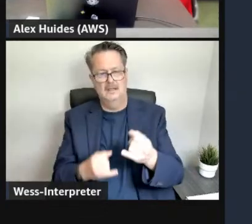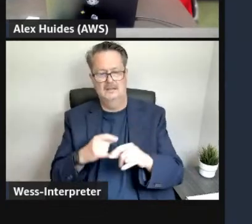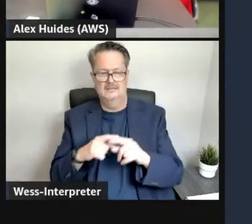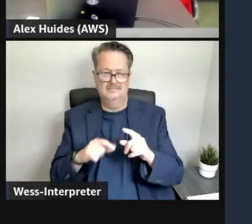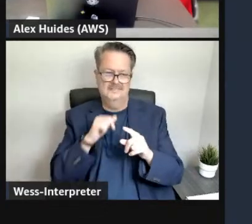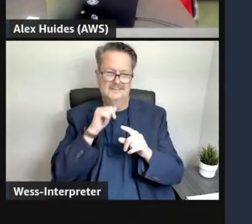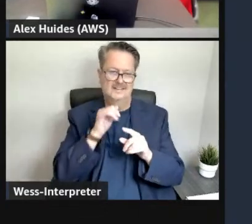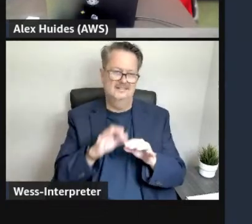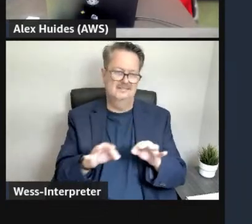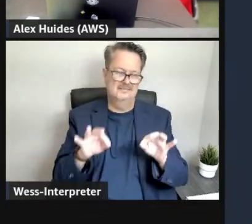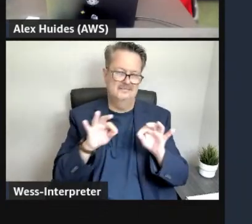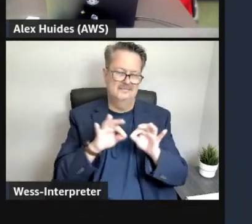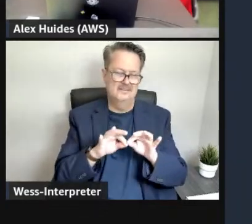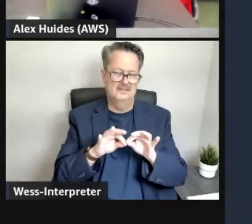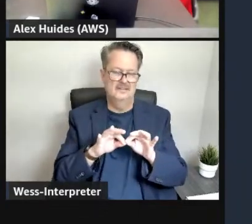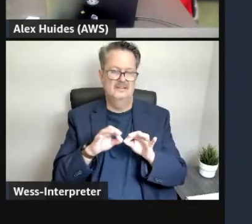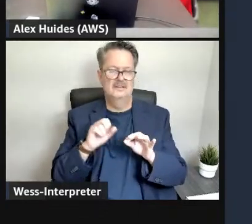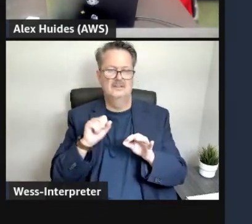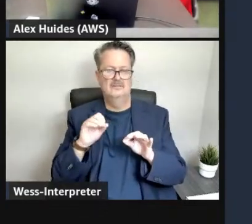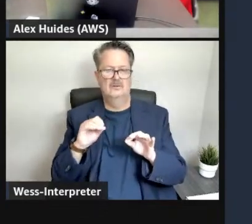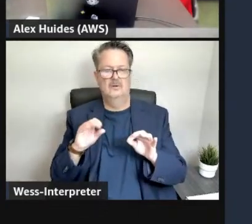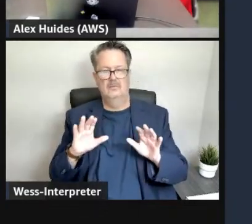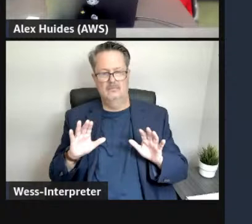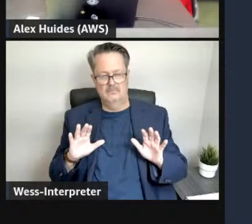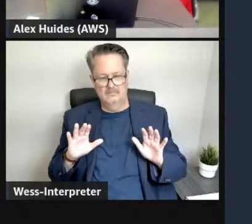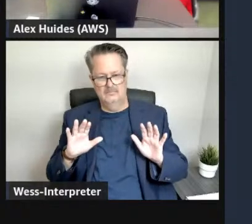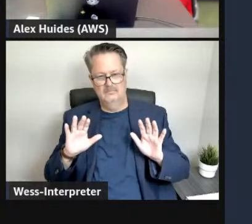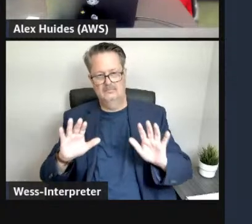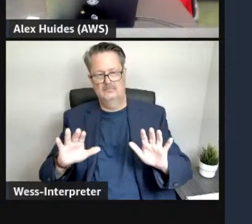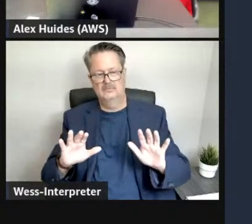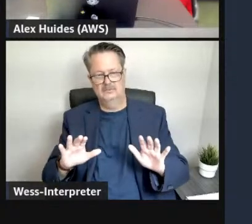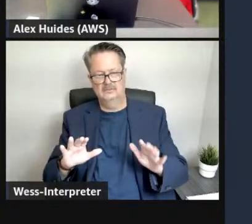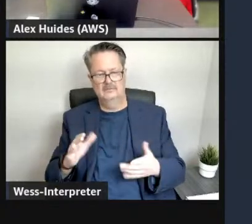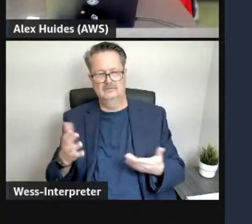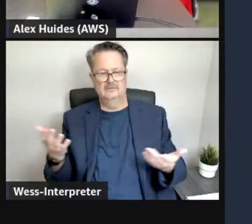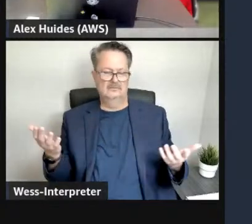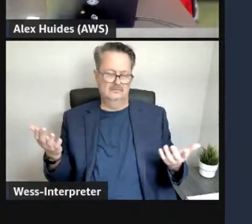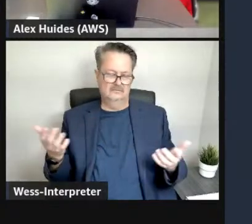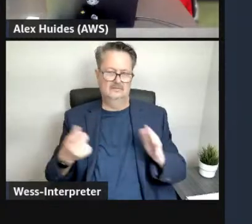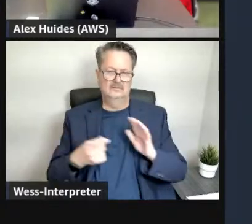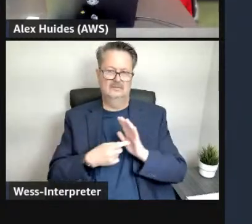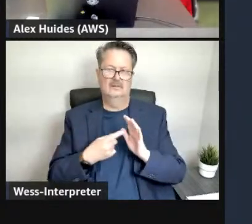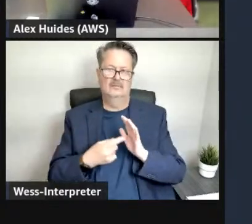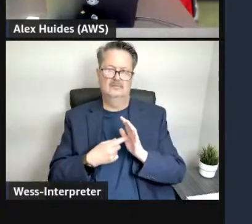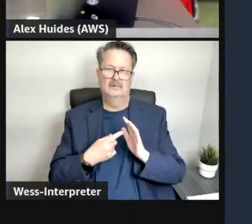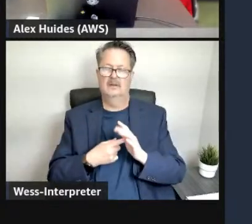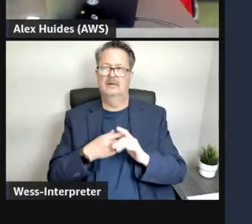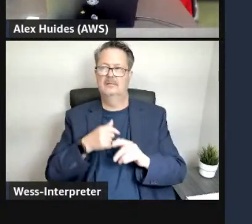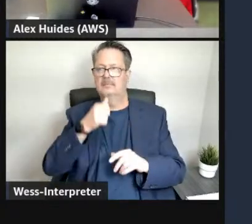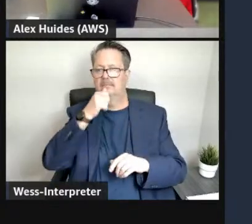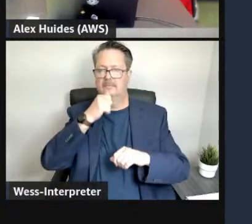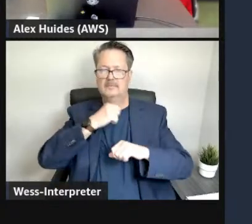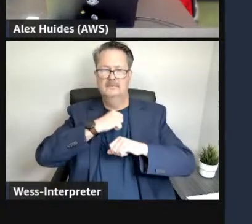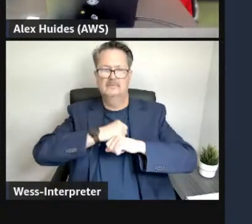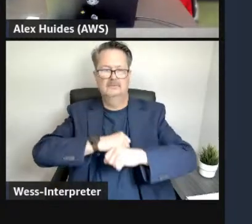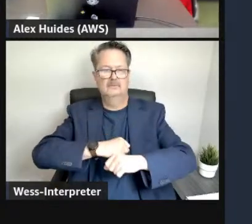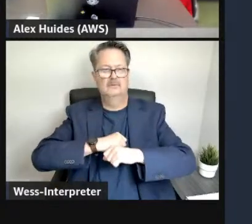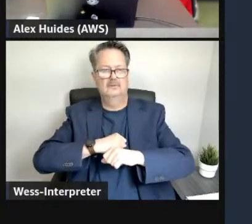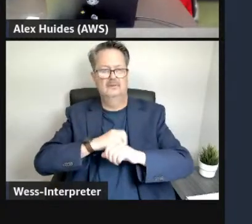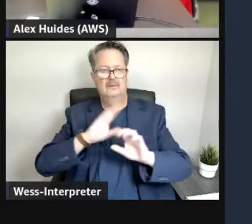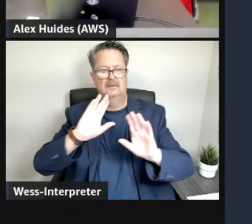observability. Yeah. So pushing the networking and to some extent also the security to the proxy layer gives you